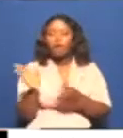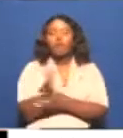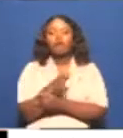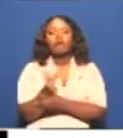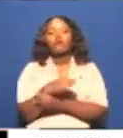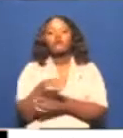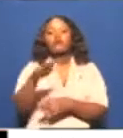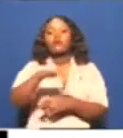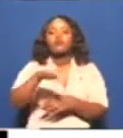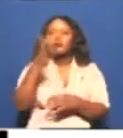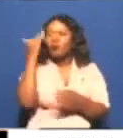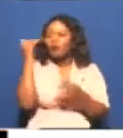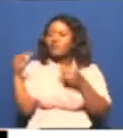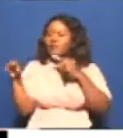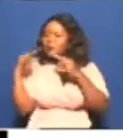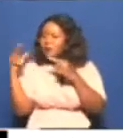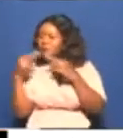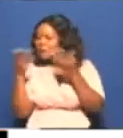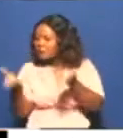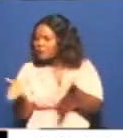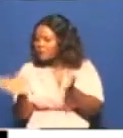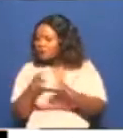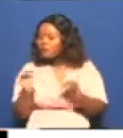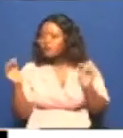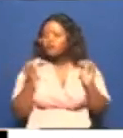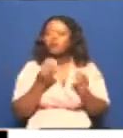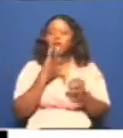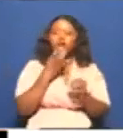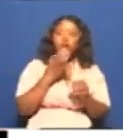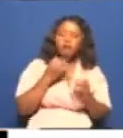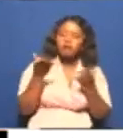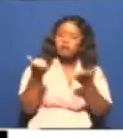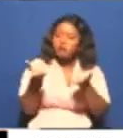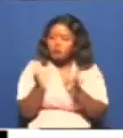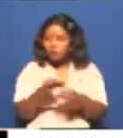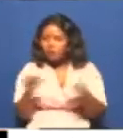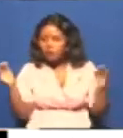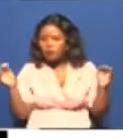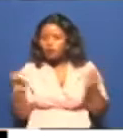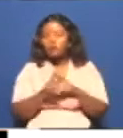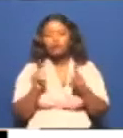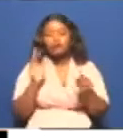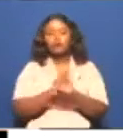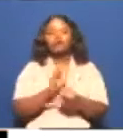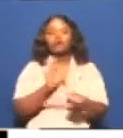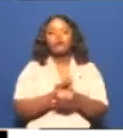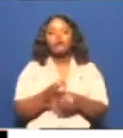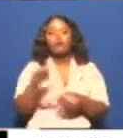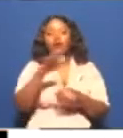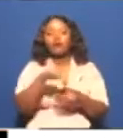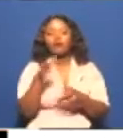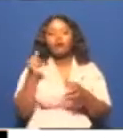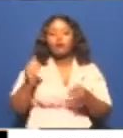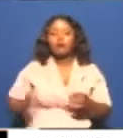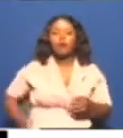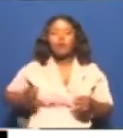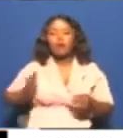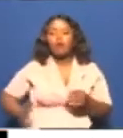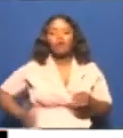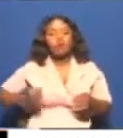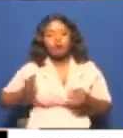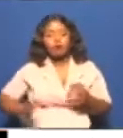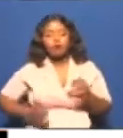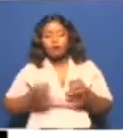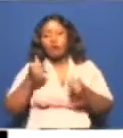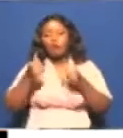Because the hotels will not be there. The flowers will go. Na population ya Naivasha ile inategemea kule